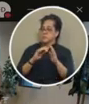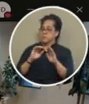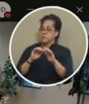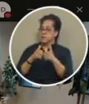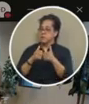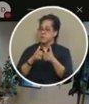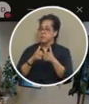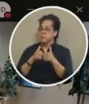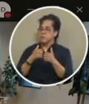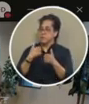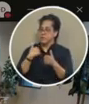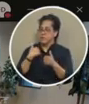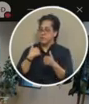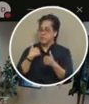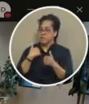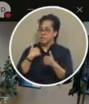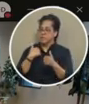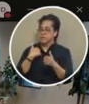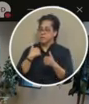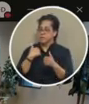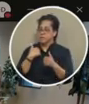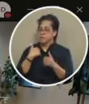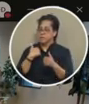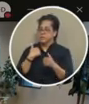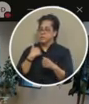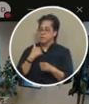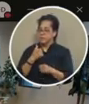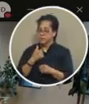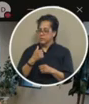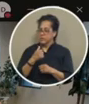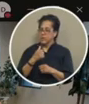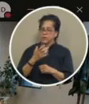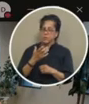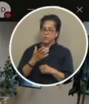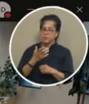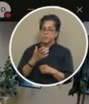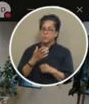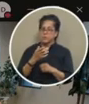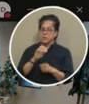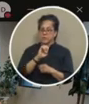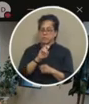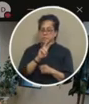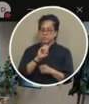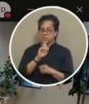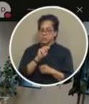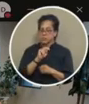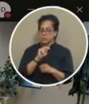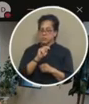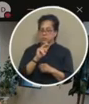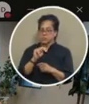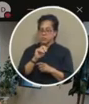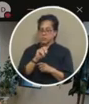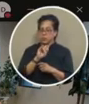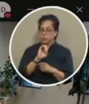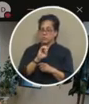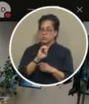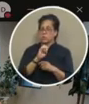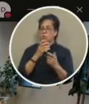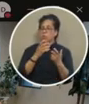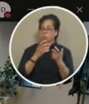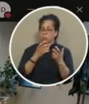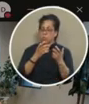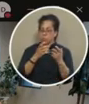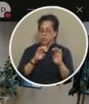language to protect these property owners, because in one case, apparently eviction notice had already been in